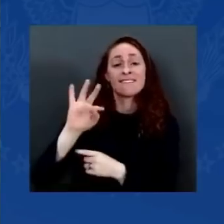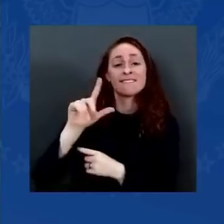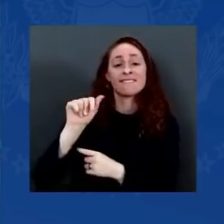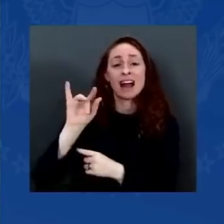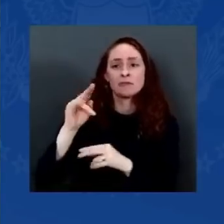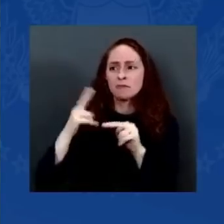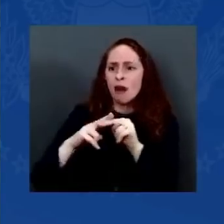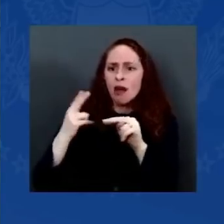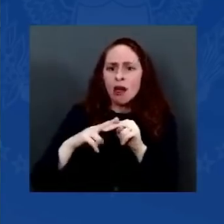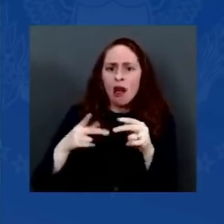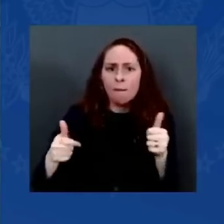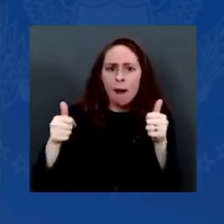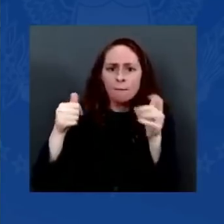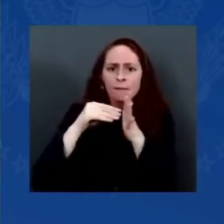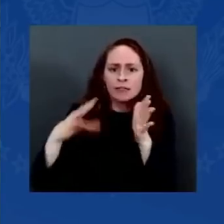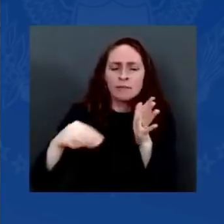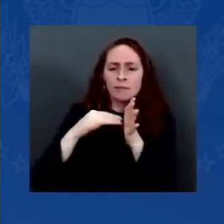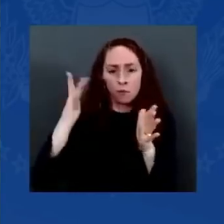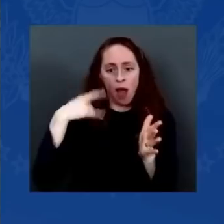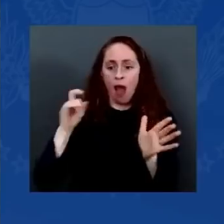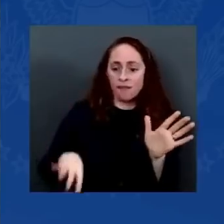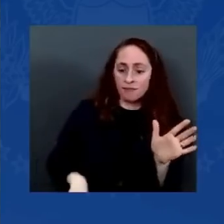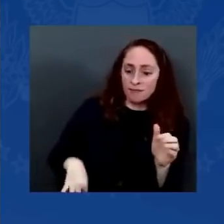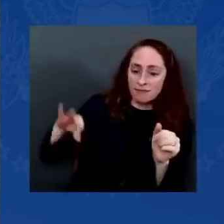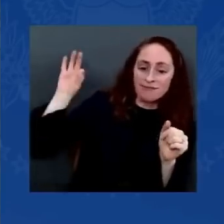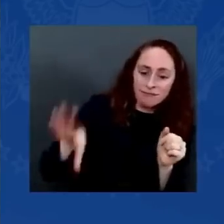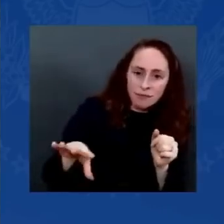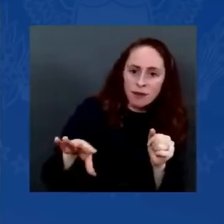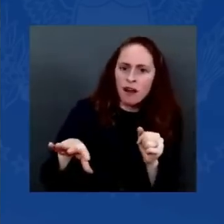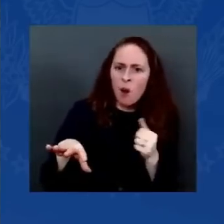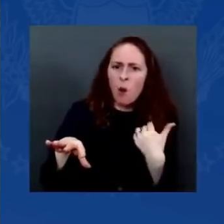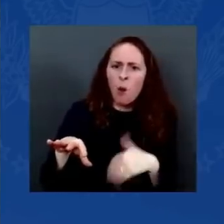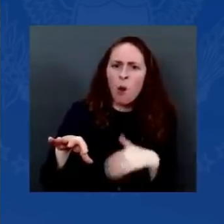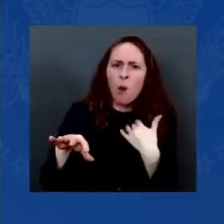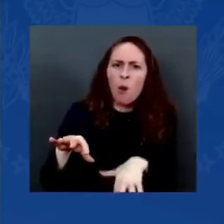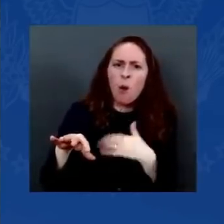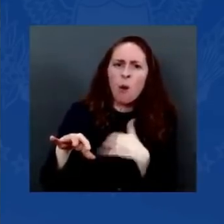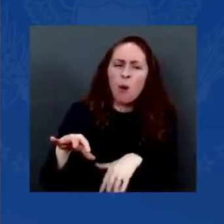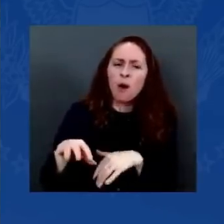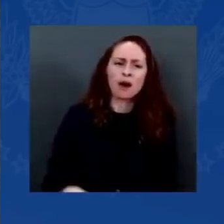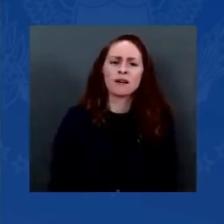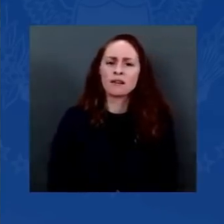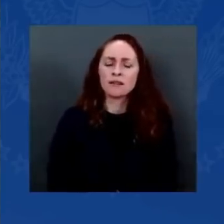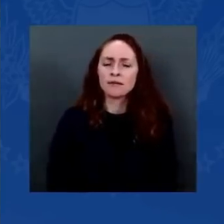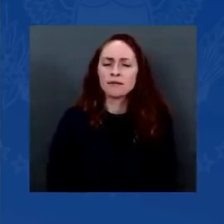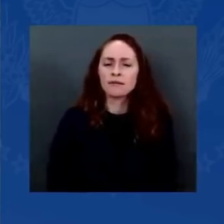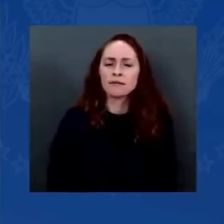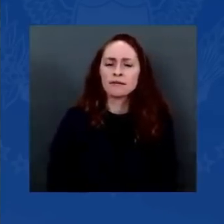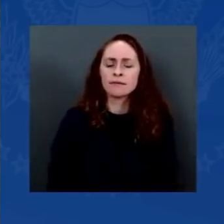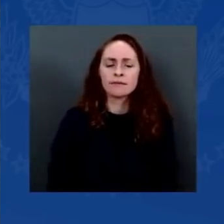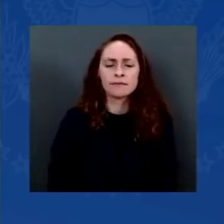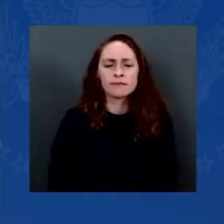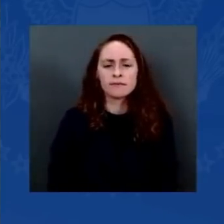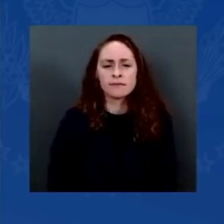up. Well, bring down all those costs across the board, from child care to a child care tax credit. But I'm not